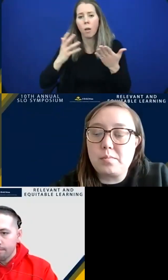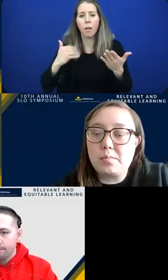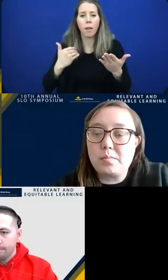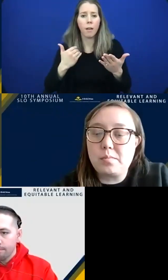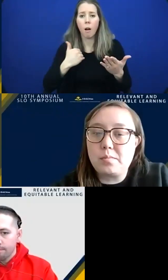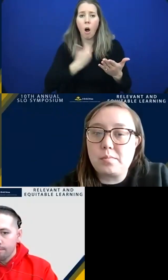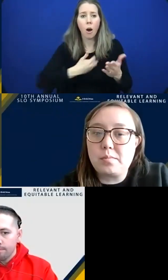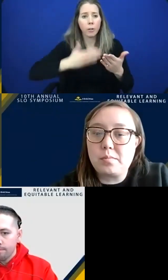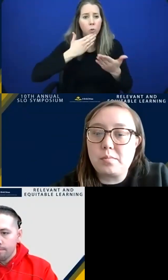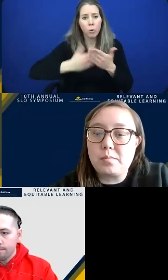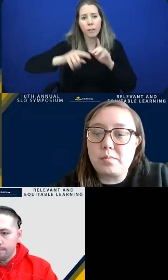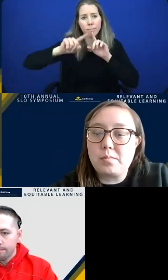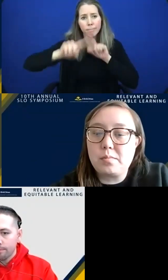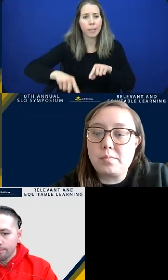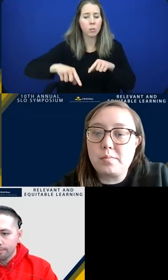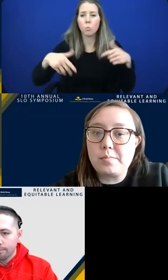to that question?